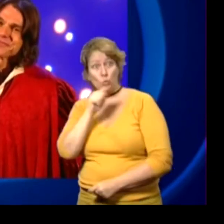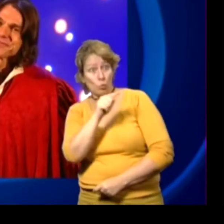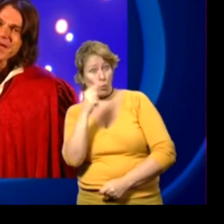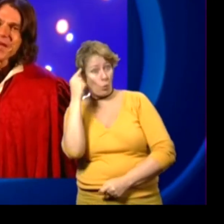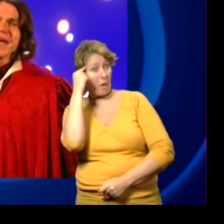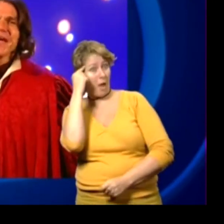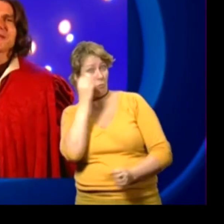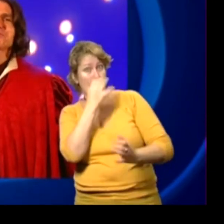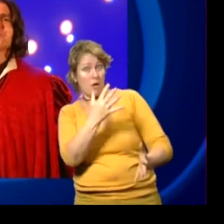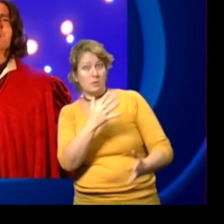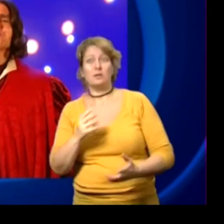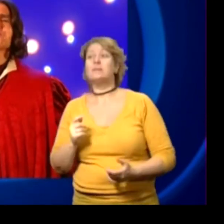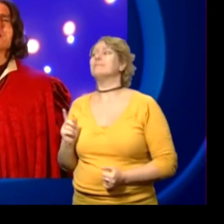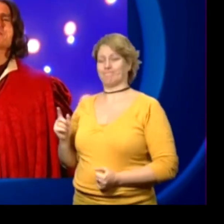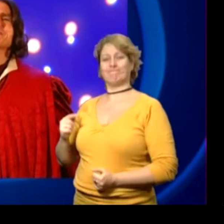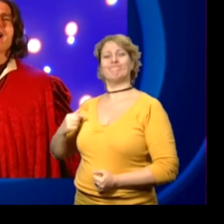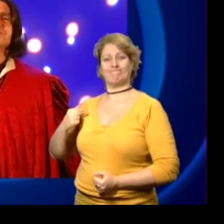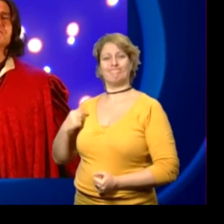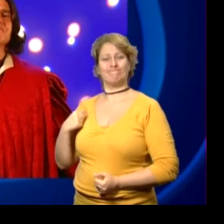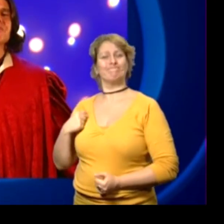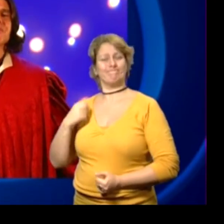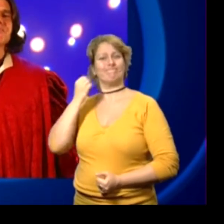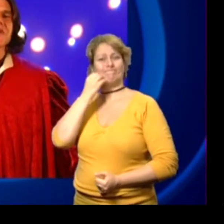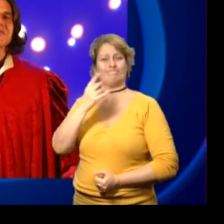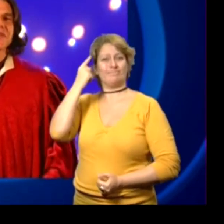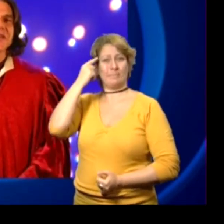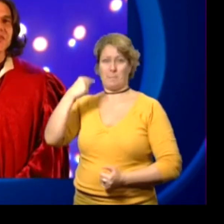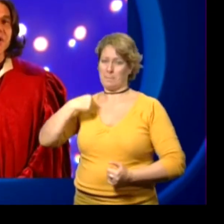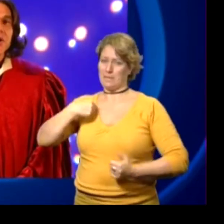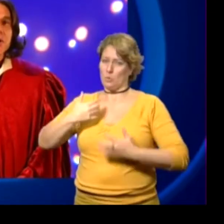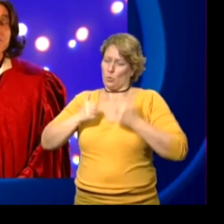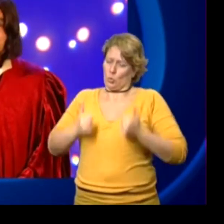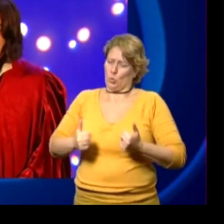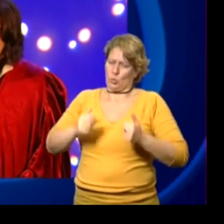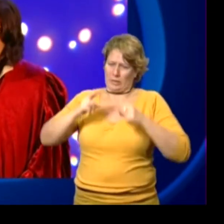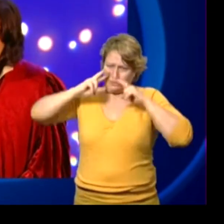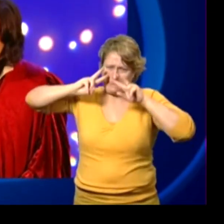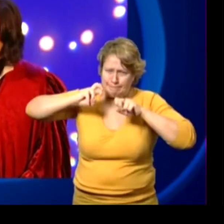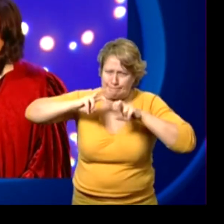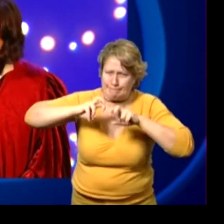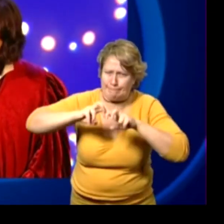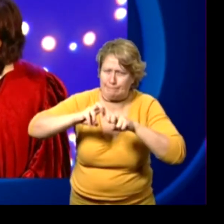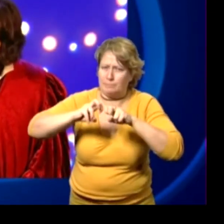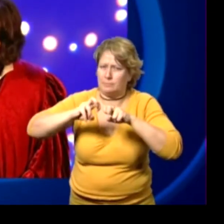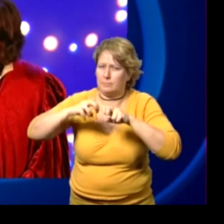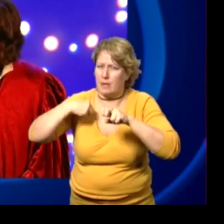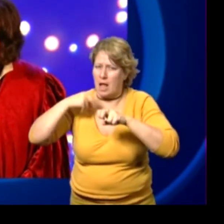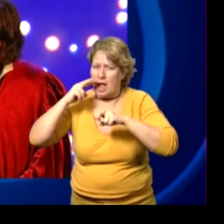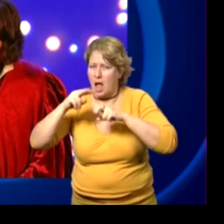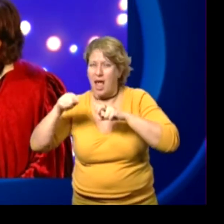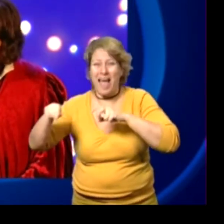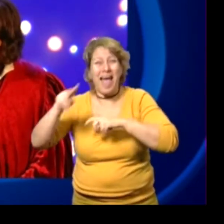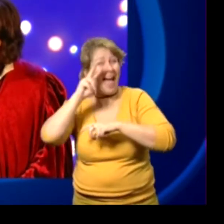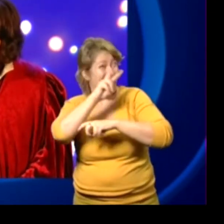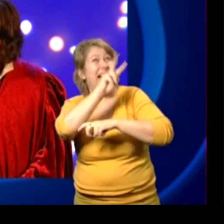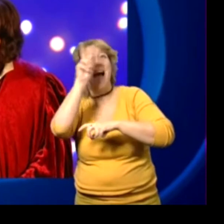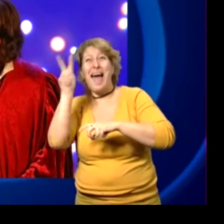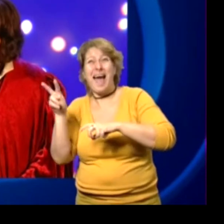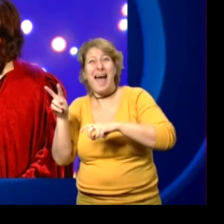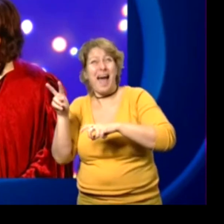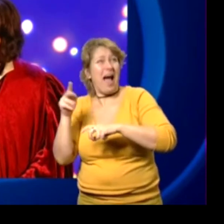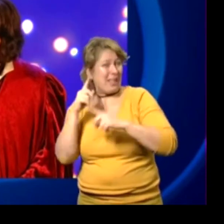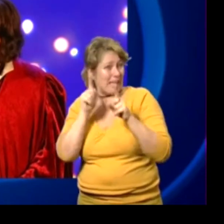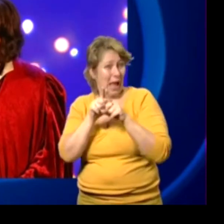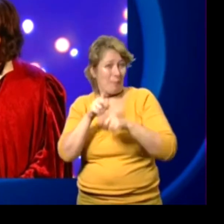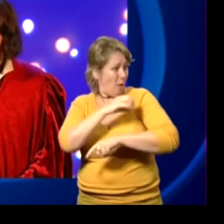Correct. It takes a great scientific investigator to see what everybody else has seen, but to think